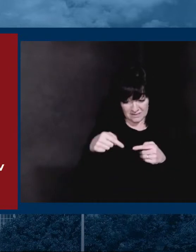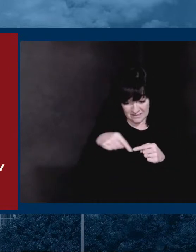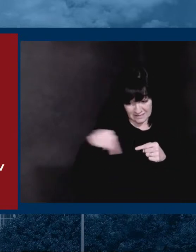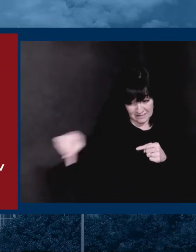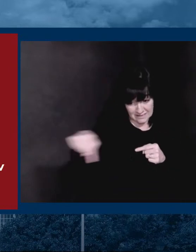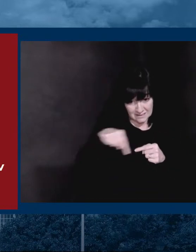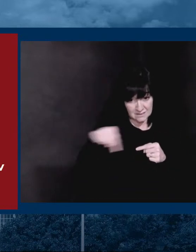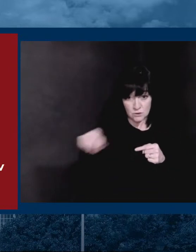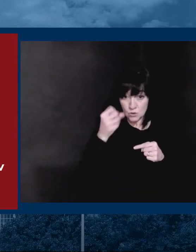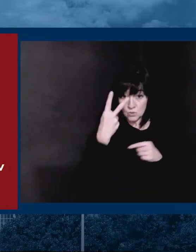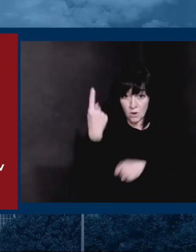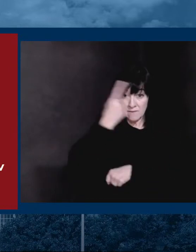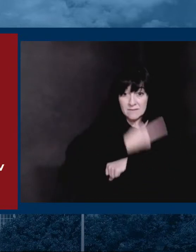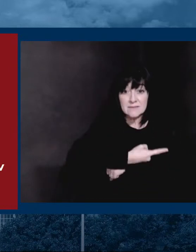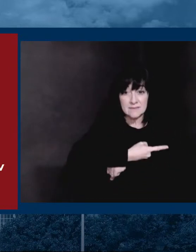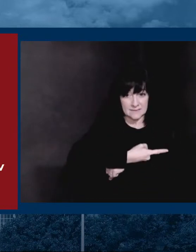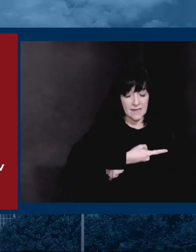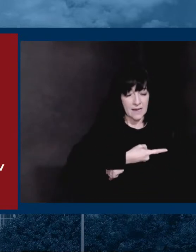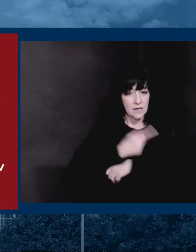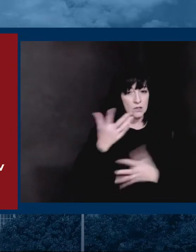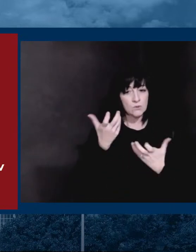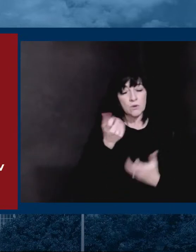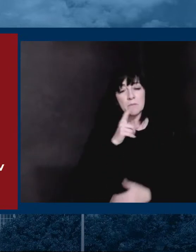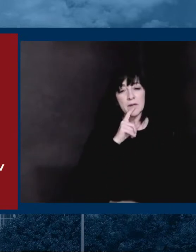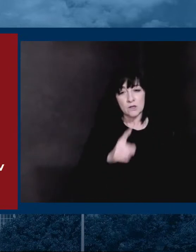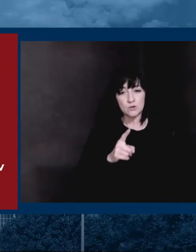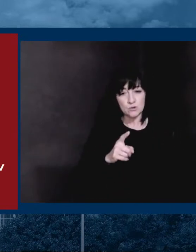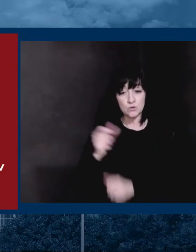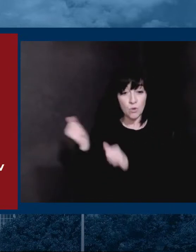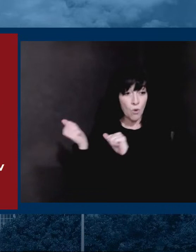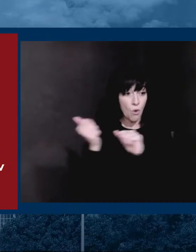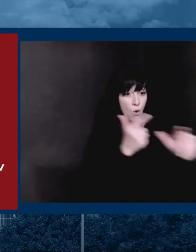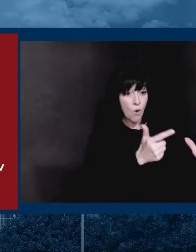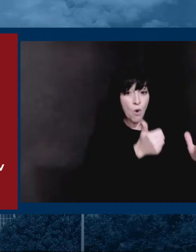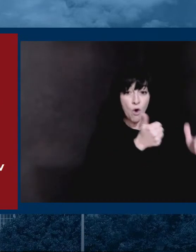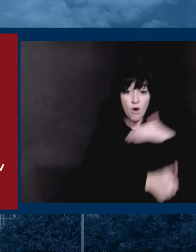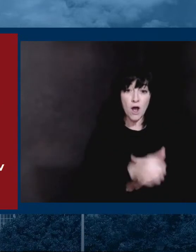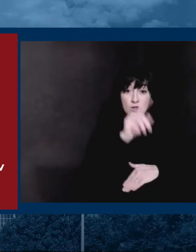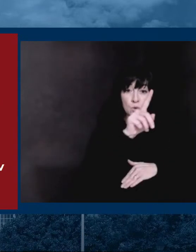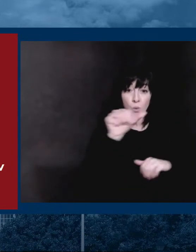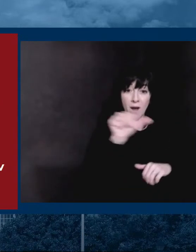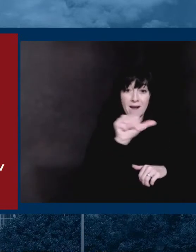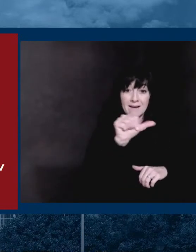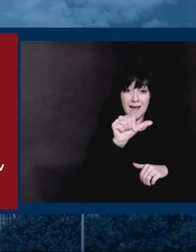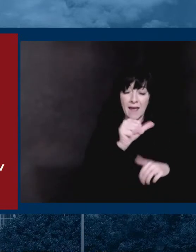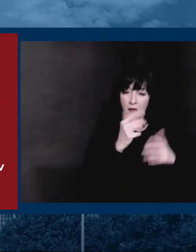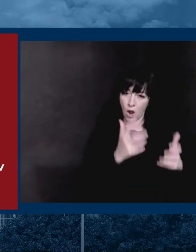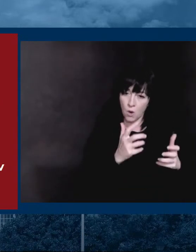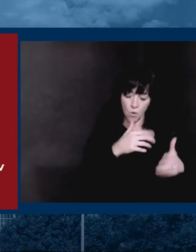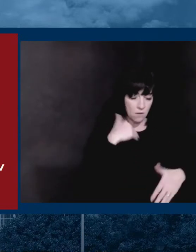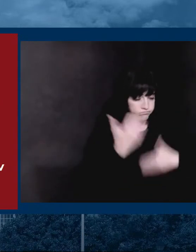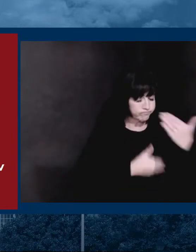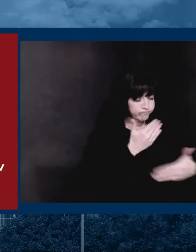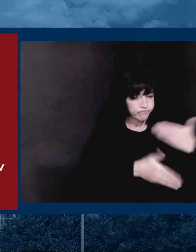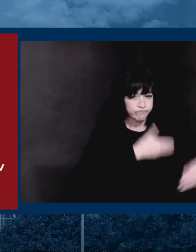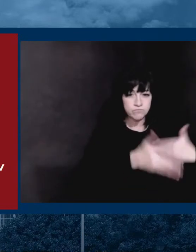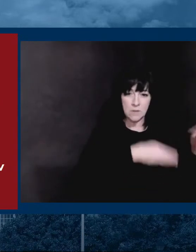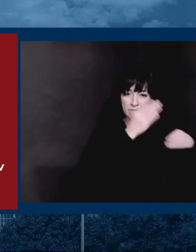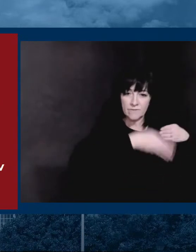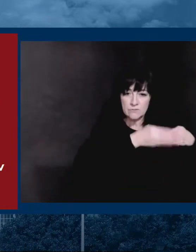that everyone in 1A has their opportunity to get started with vaccination.